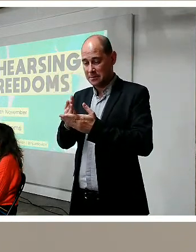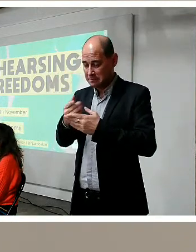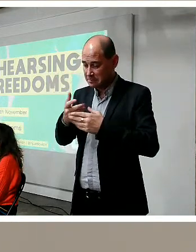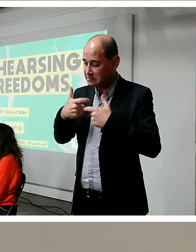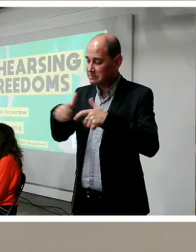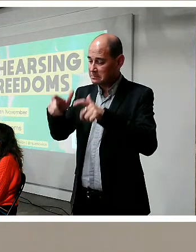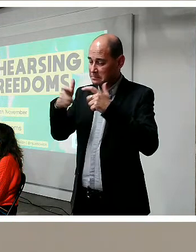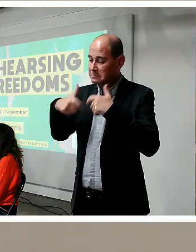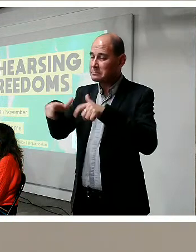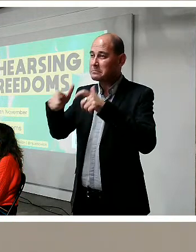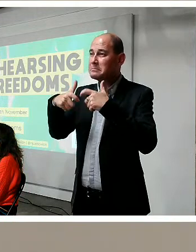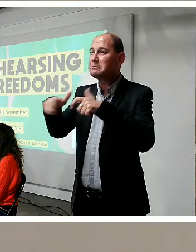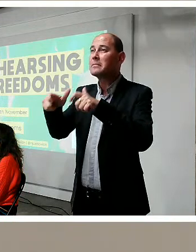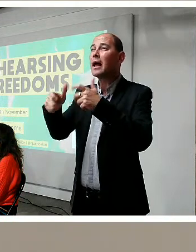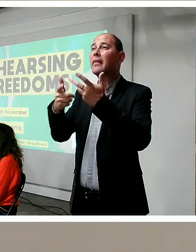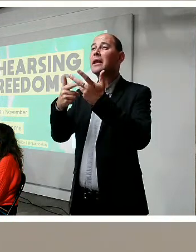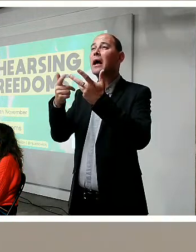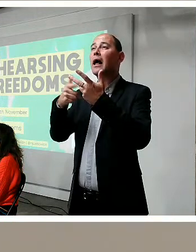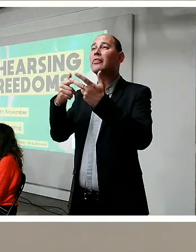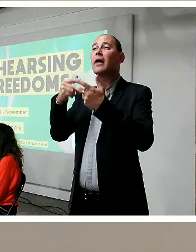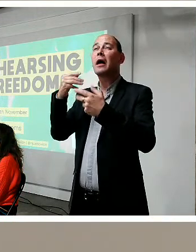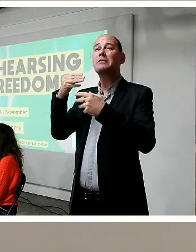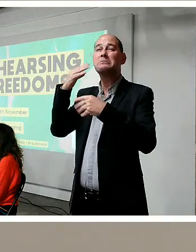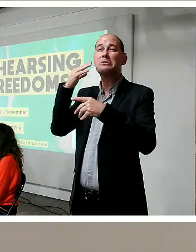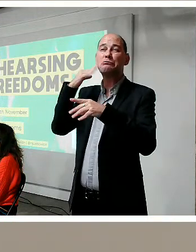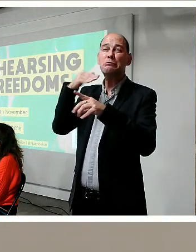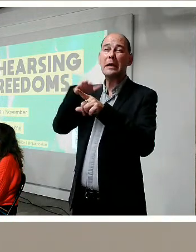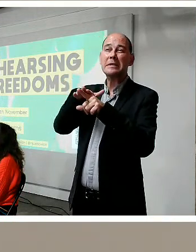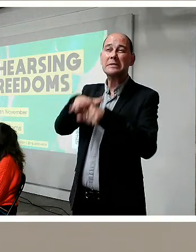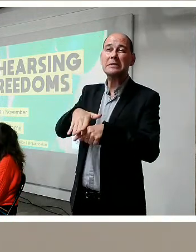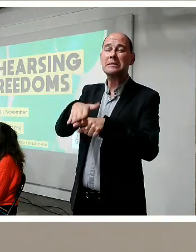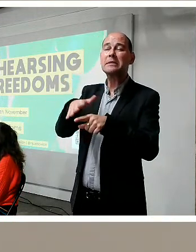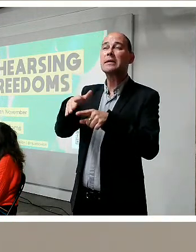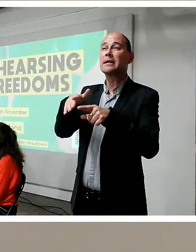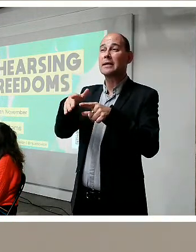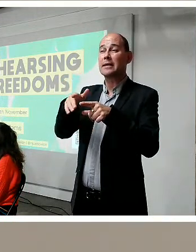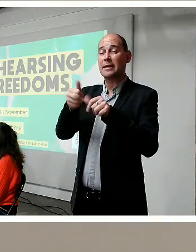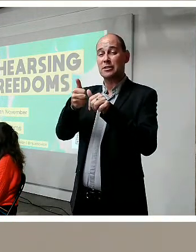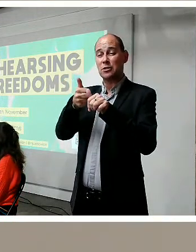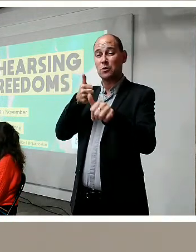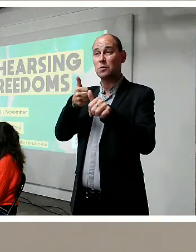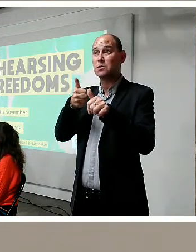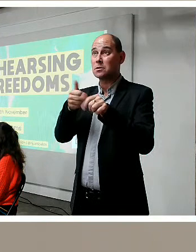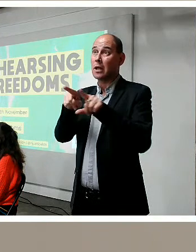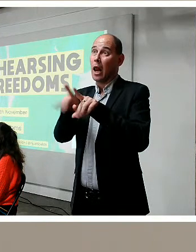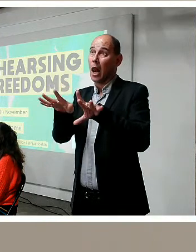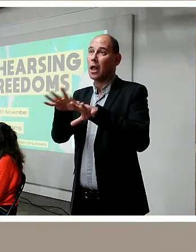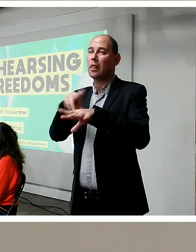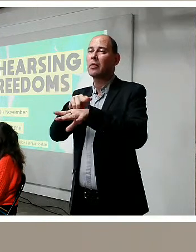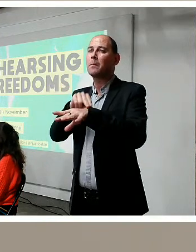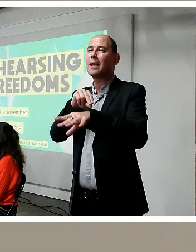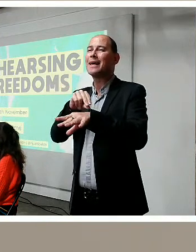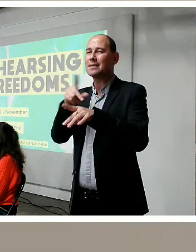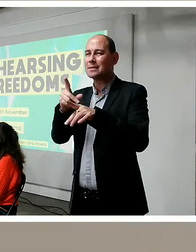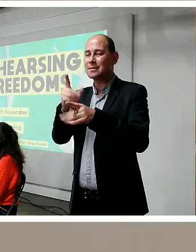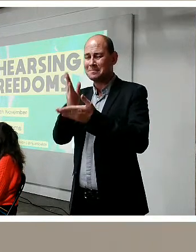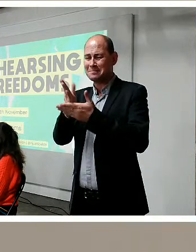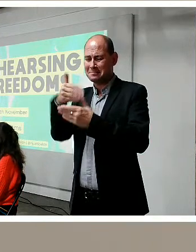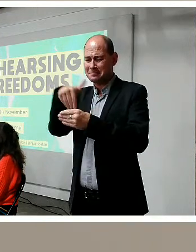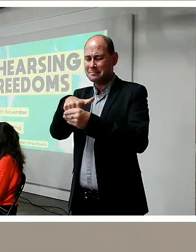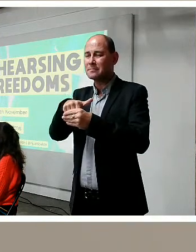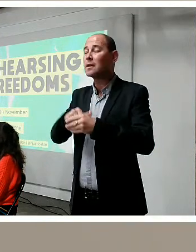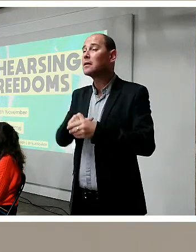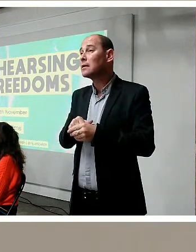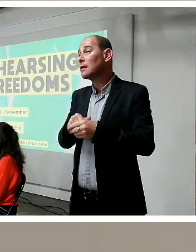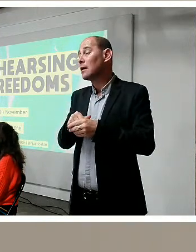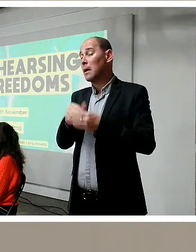and other racist institutions, such as the police, is close-knit and intimate. How many times must we hear that a